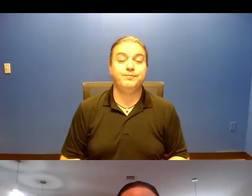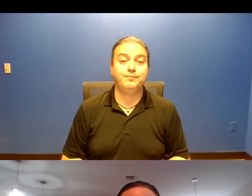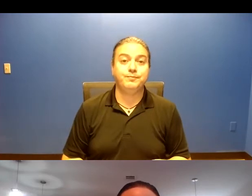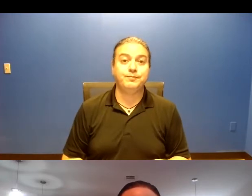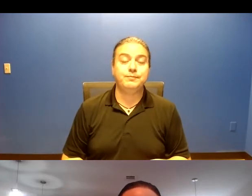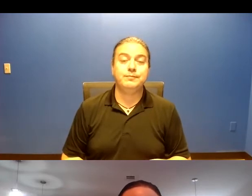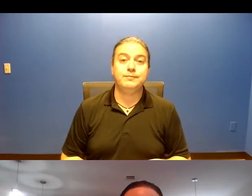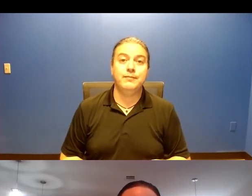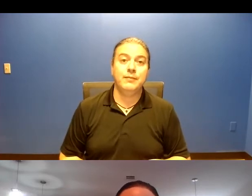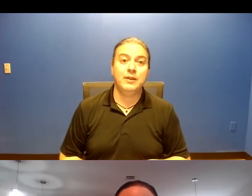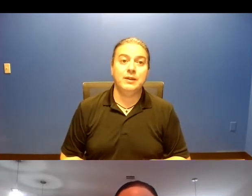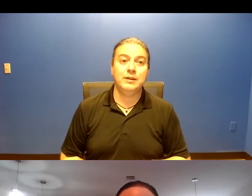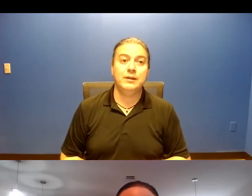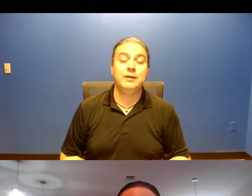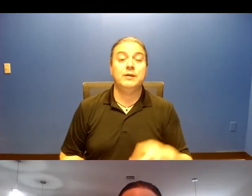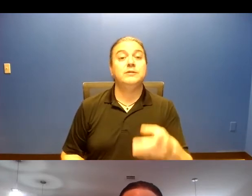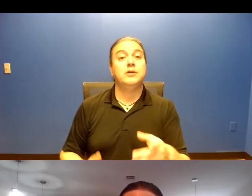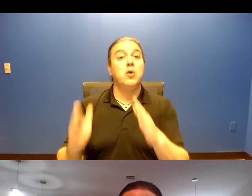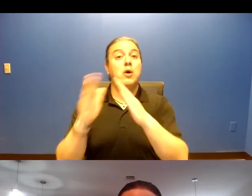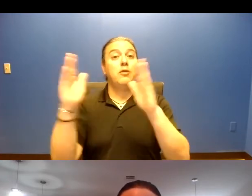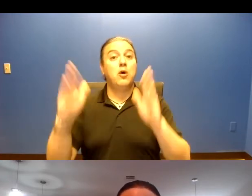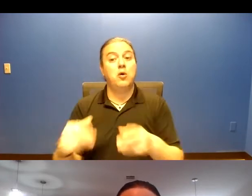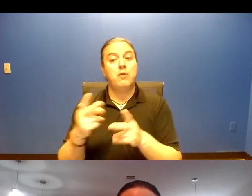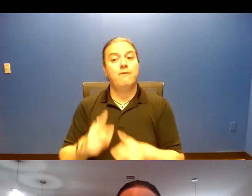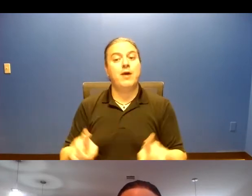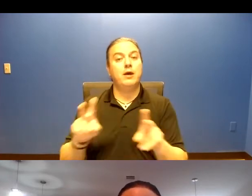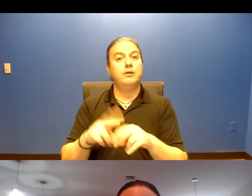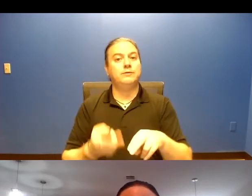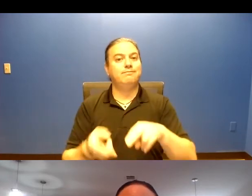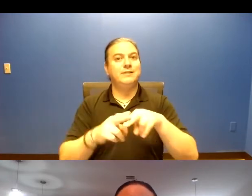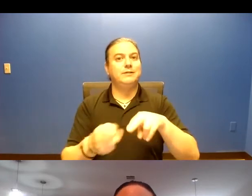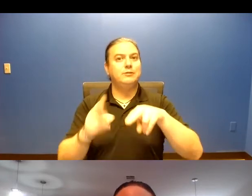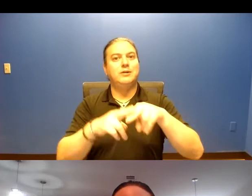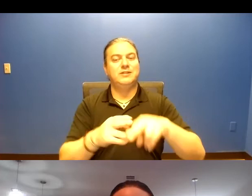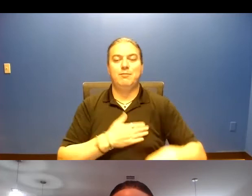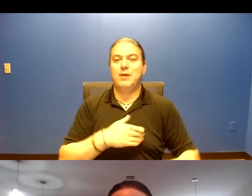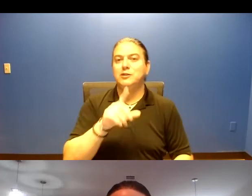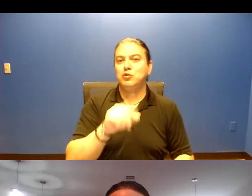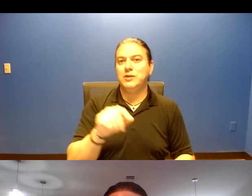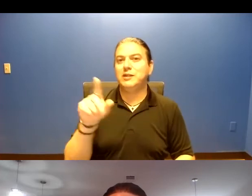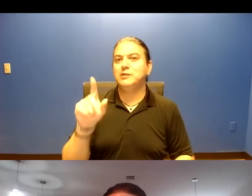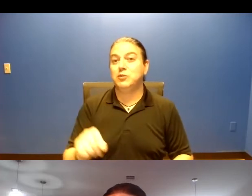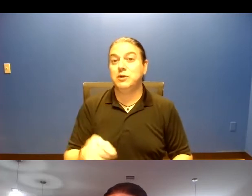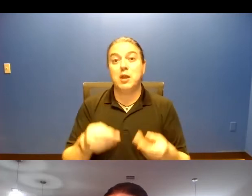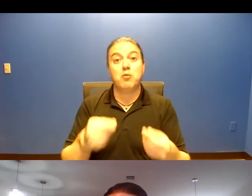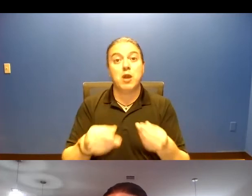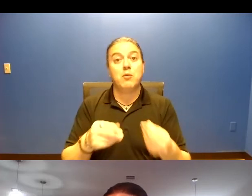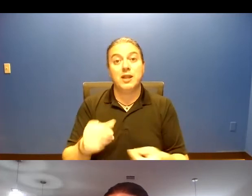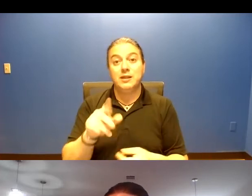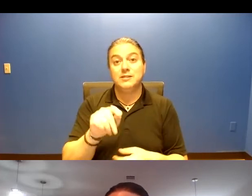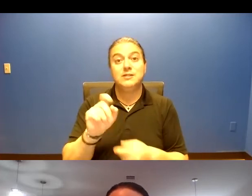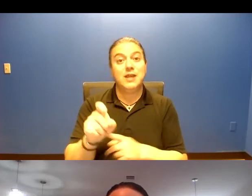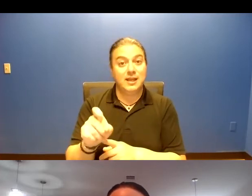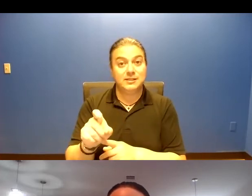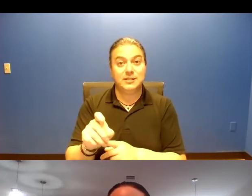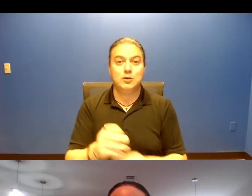So with the home values rising, my 2020 property taxes were even more with the disability discount that the